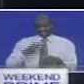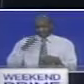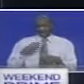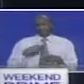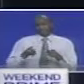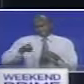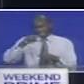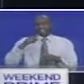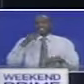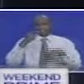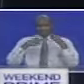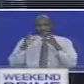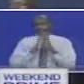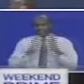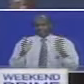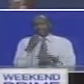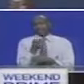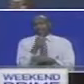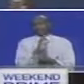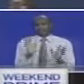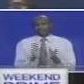on development.